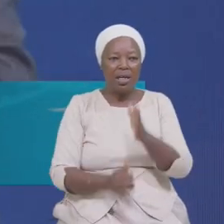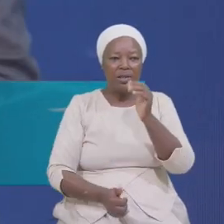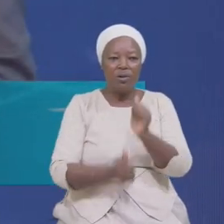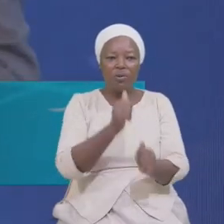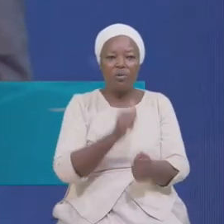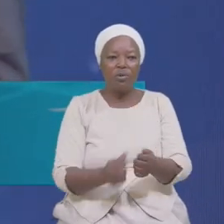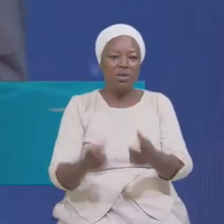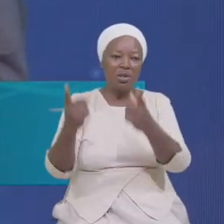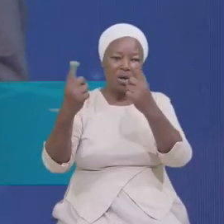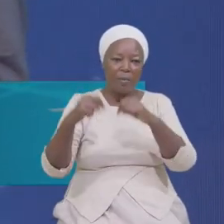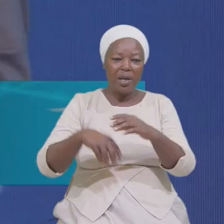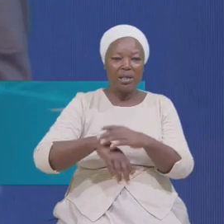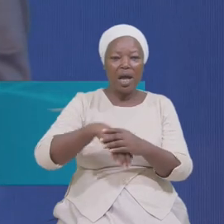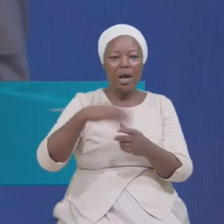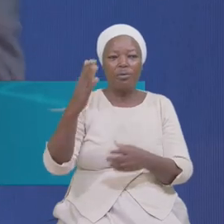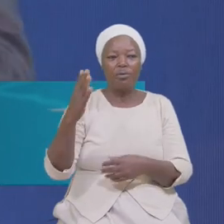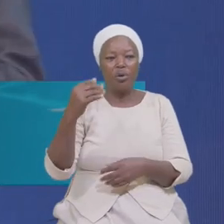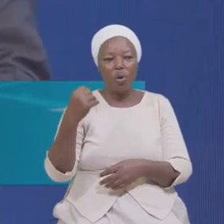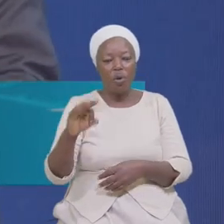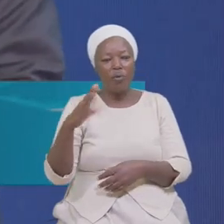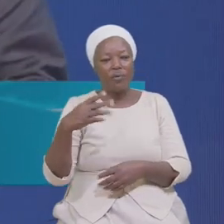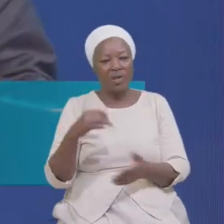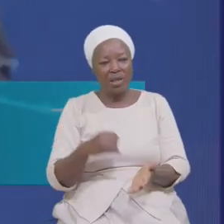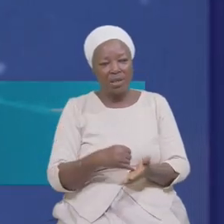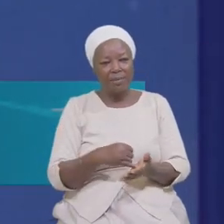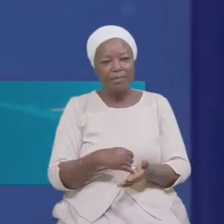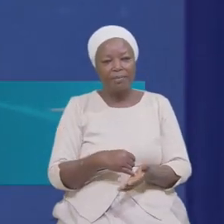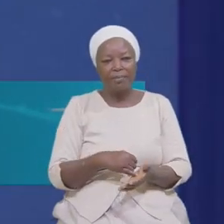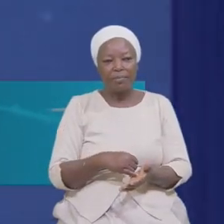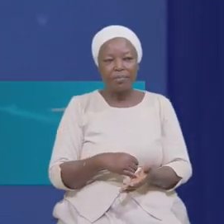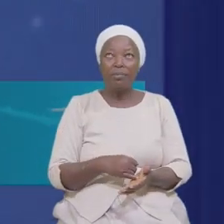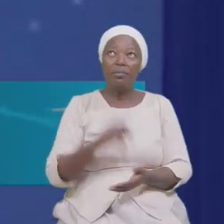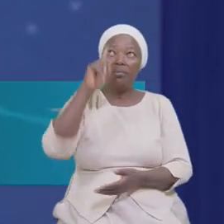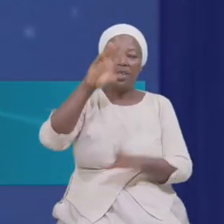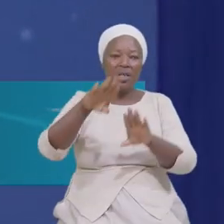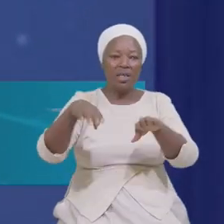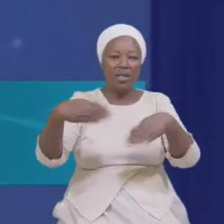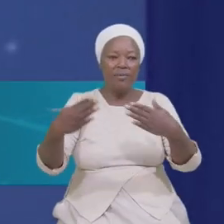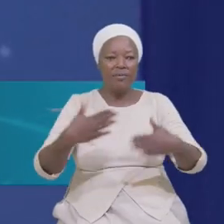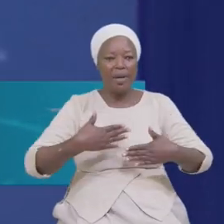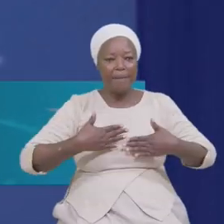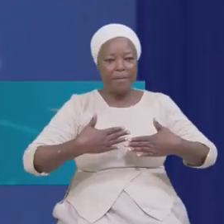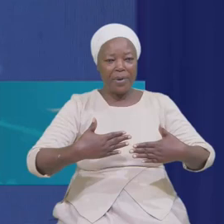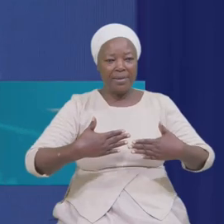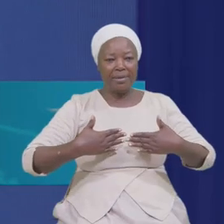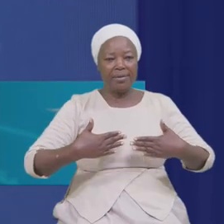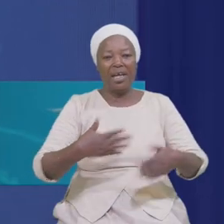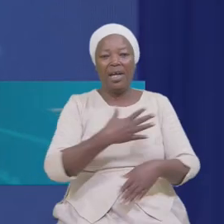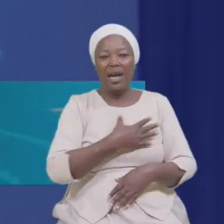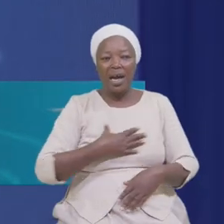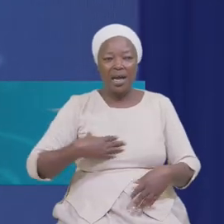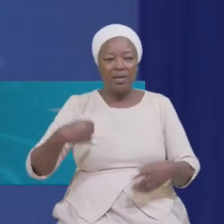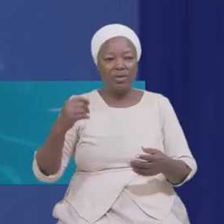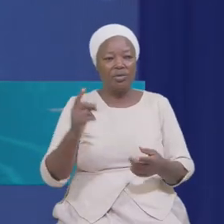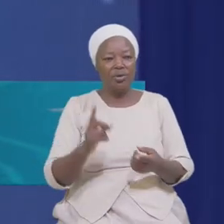which cometh out of the earth. It says, he giveth breath and unto